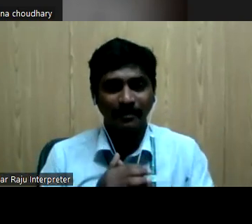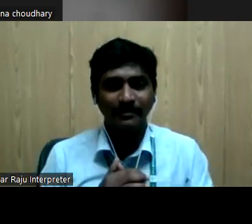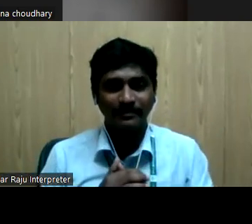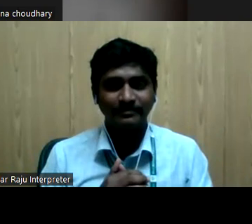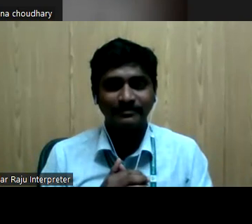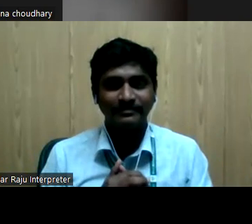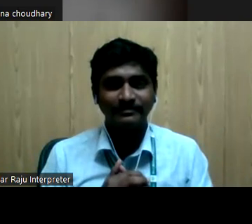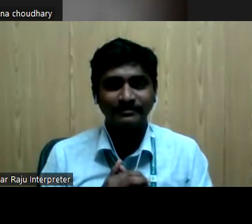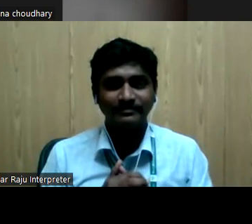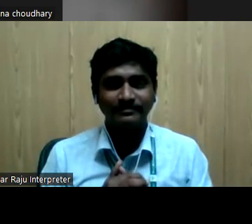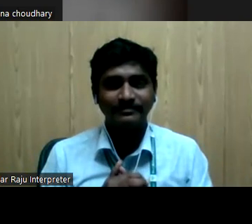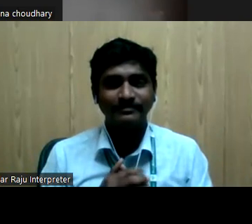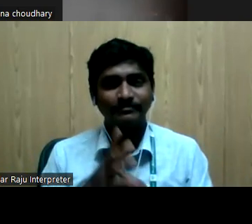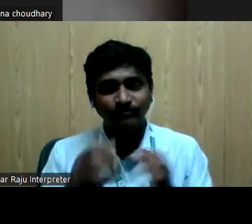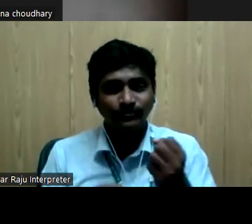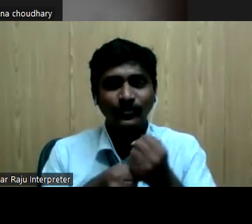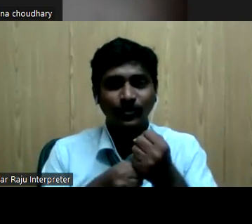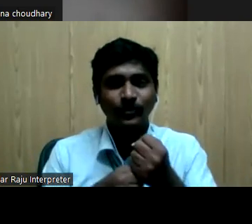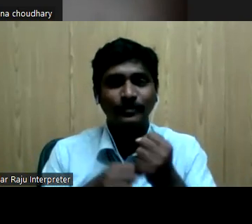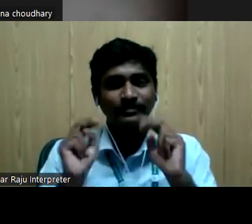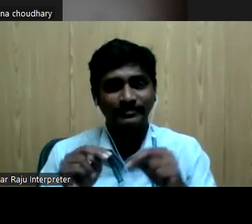can extend valuable support to the needy one.